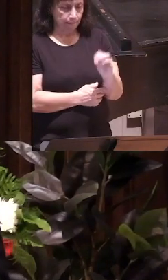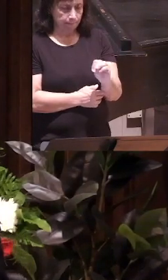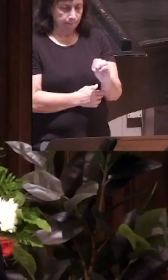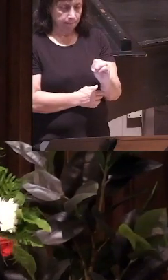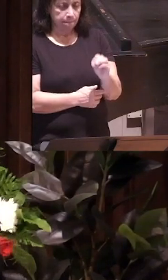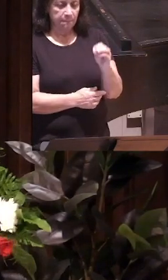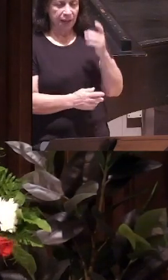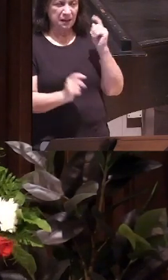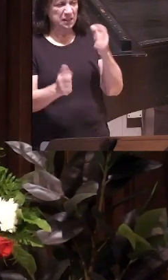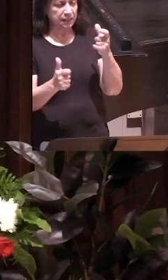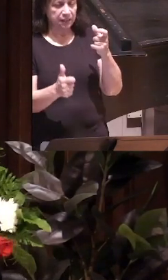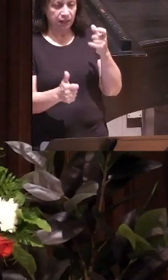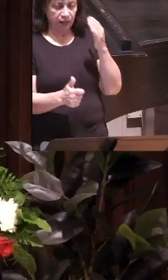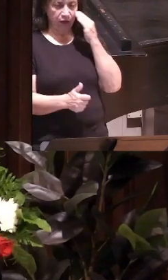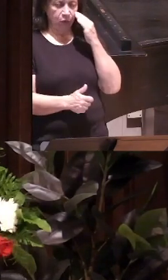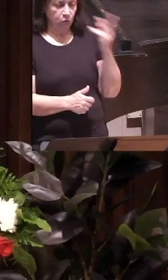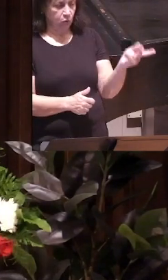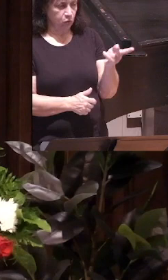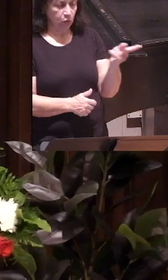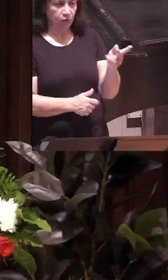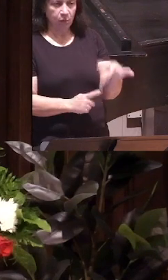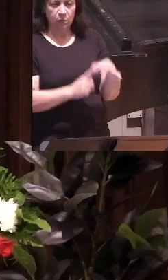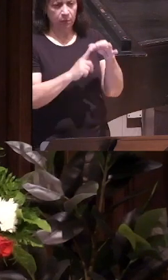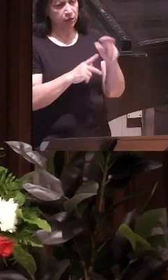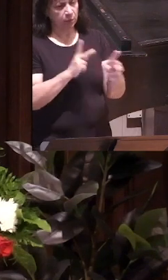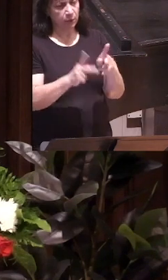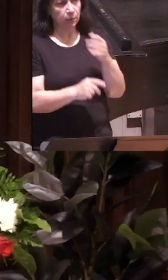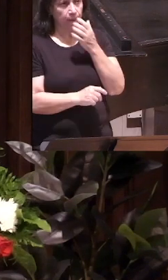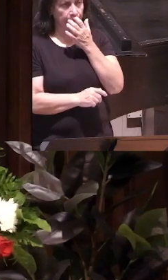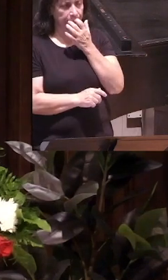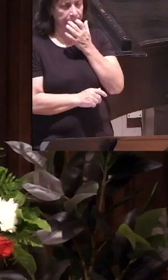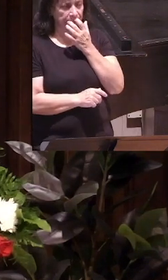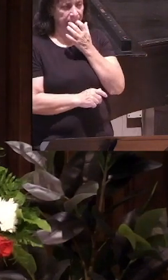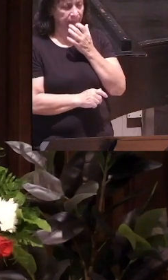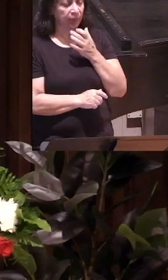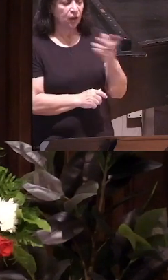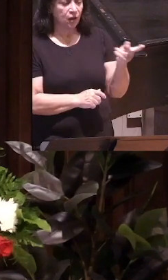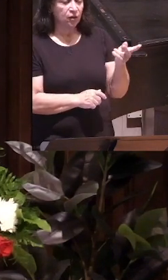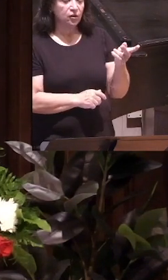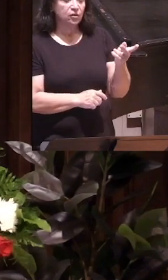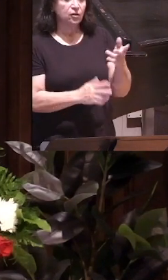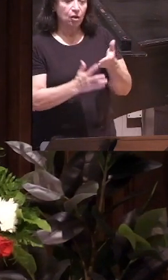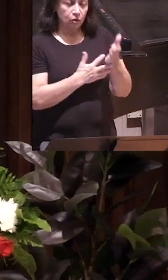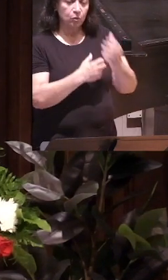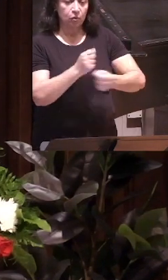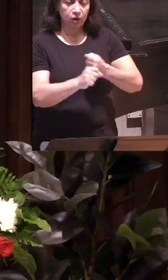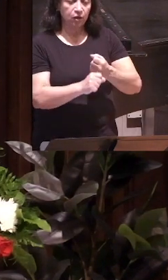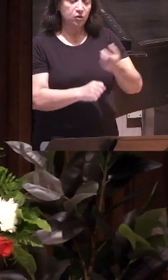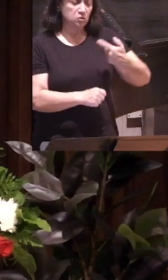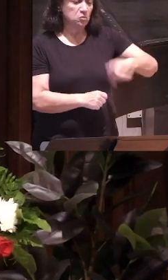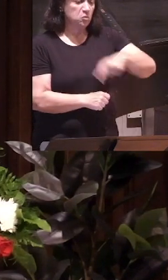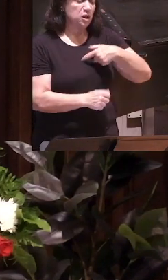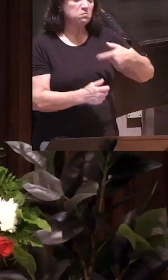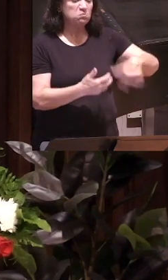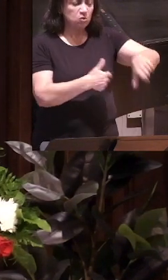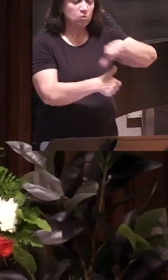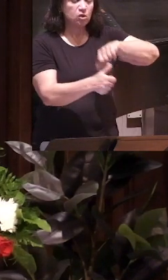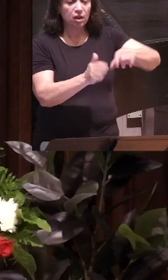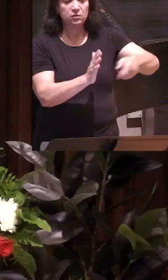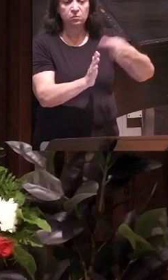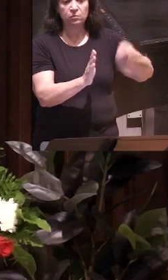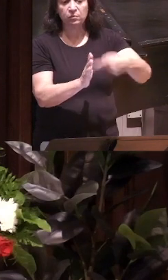two very special people. Over the years, we socialized together periodically.